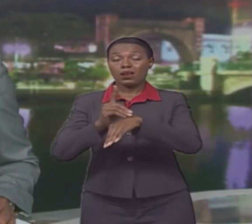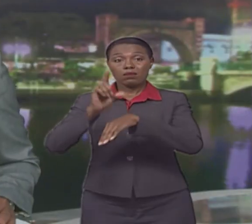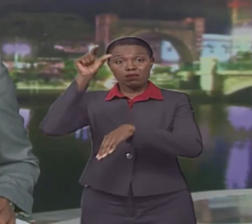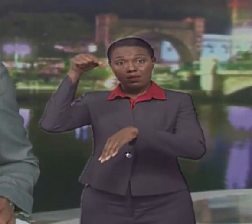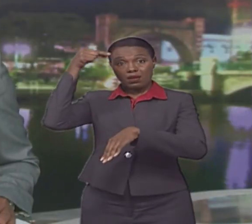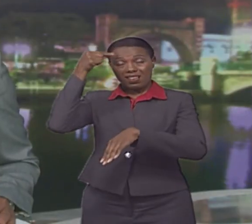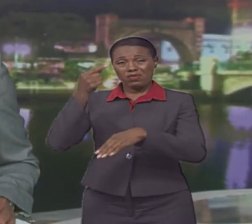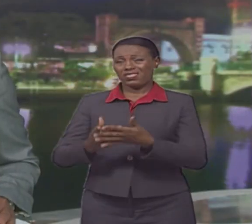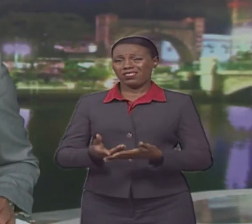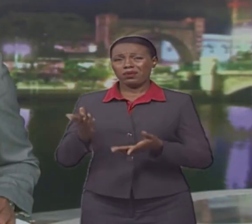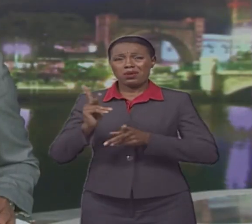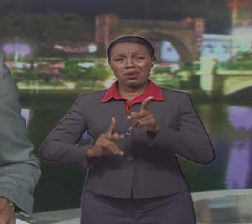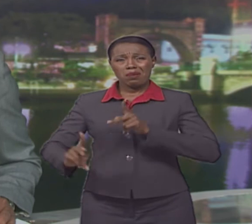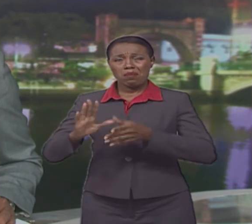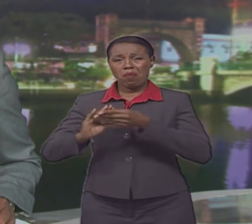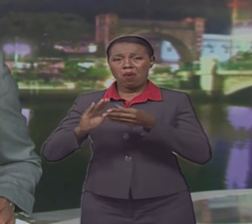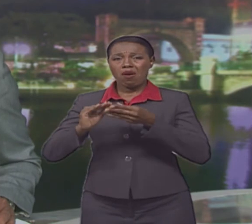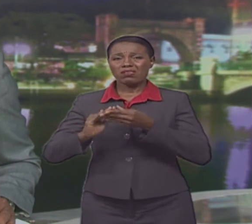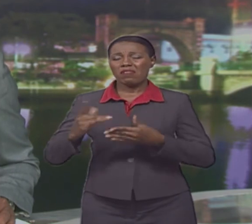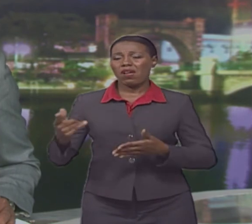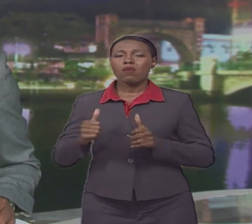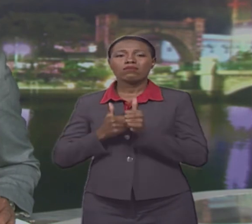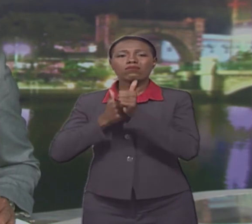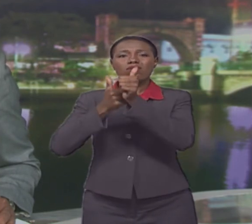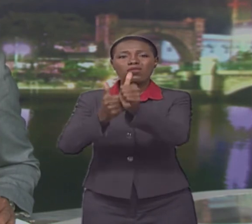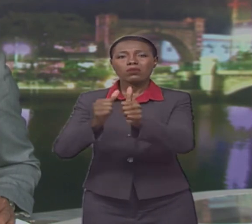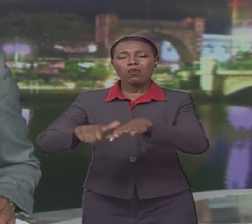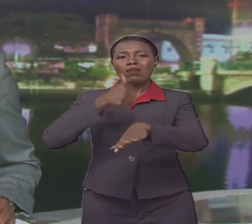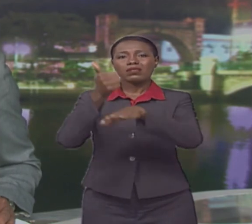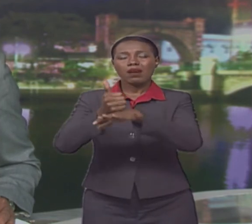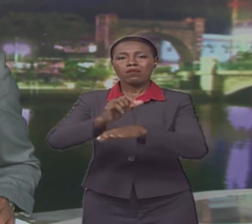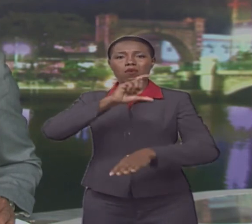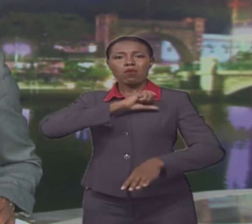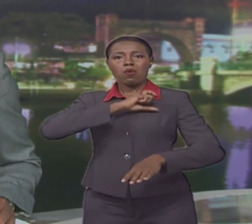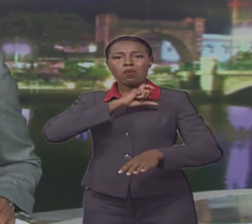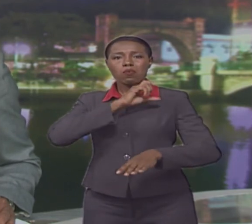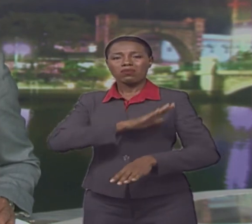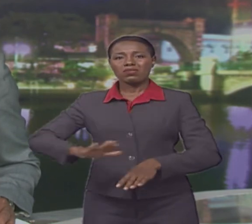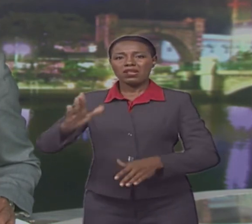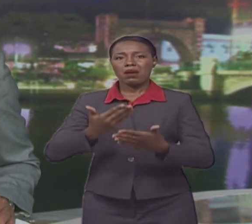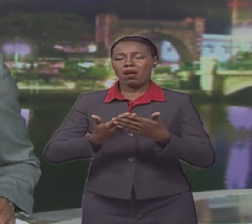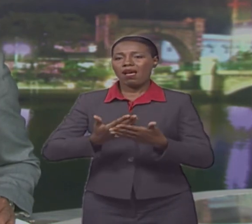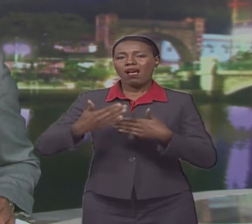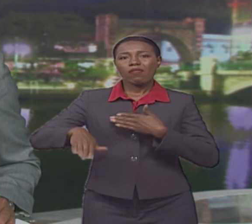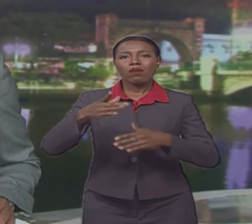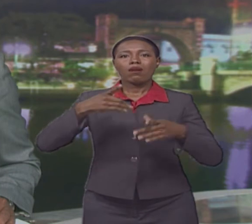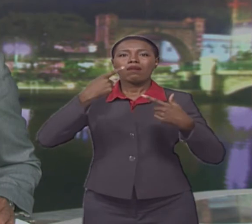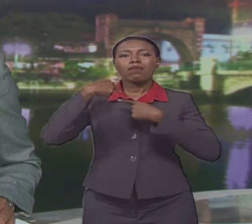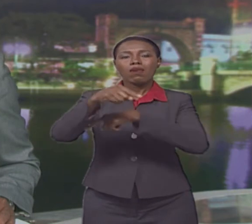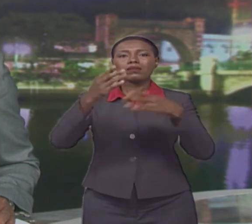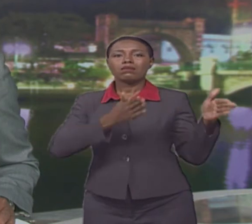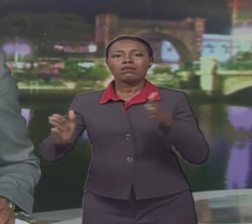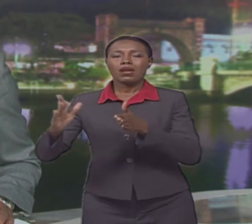Dominica's government has dismissed speculation that it was moving towards establishing a police state after announcing plans to recruit at least